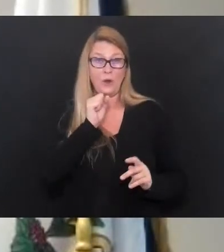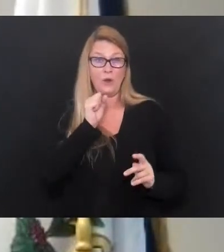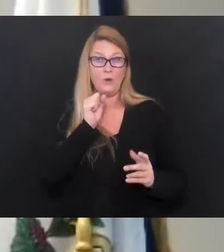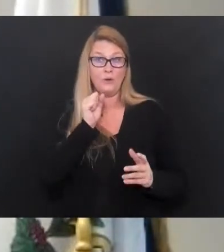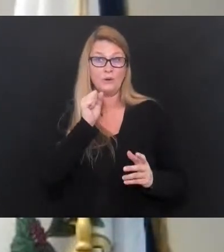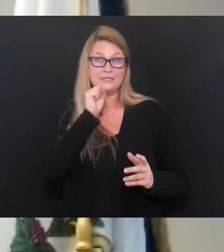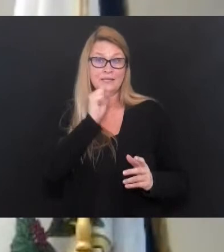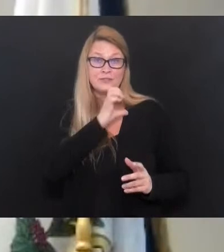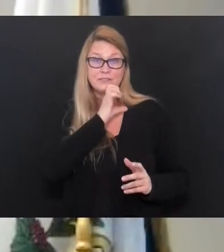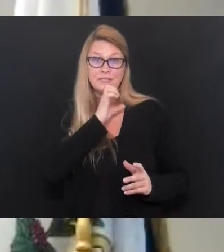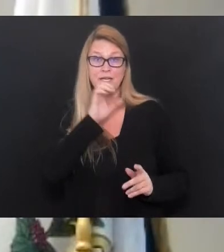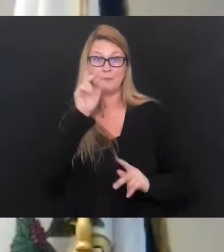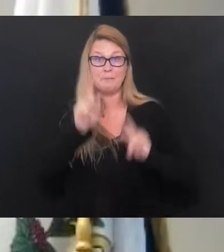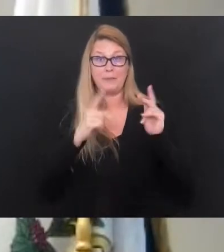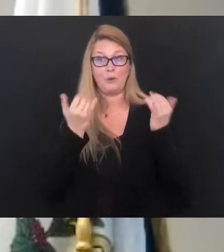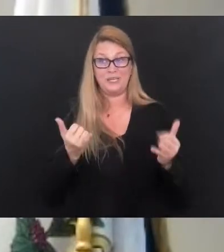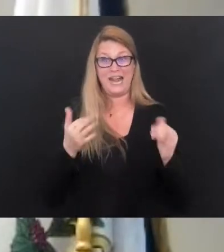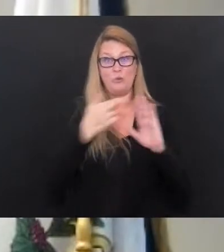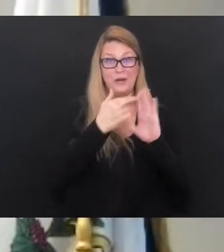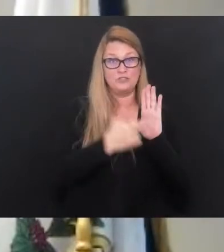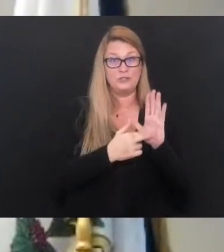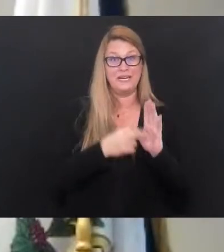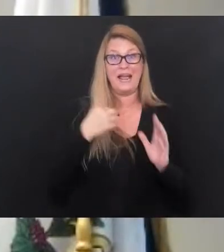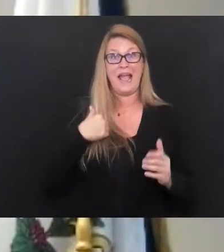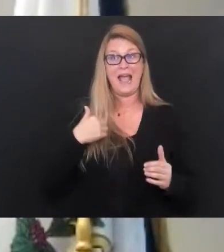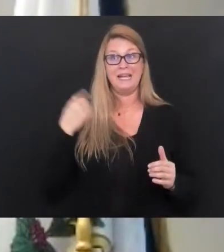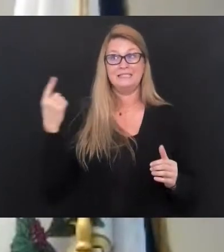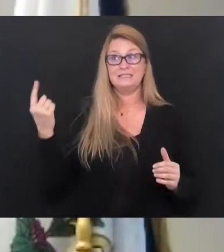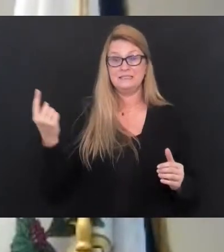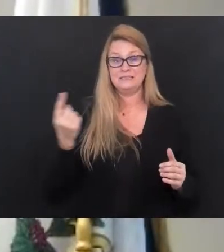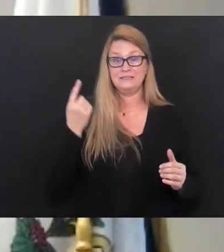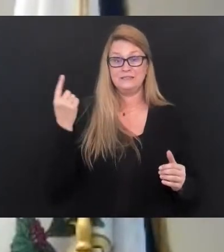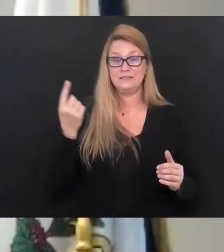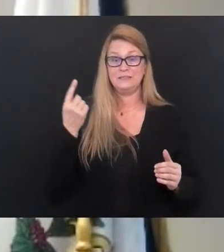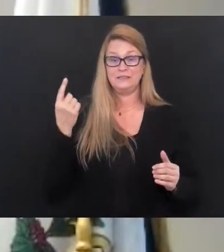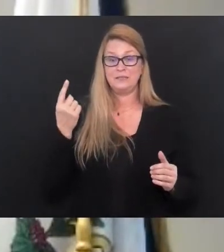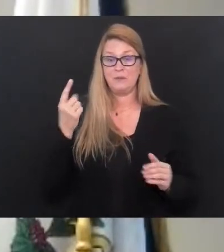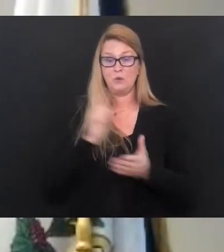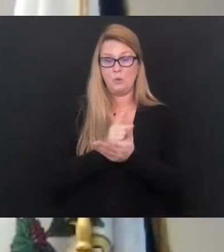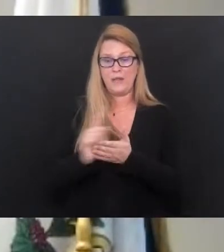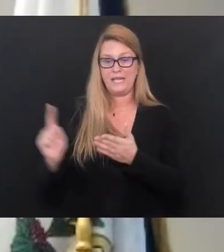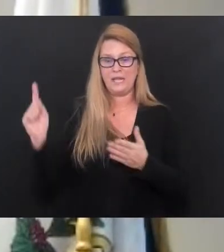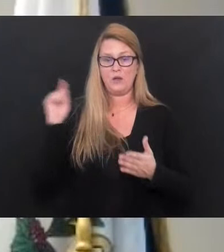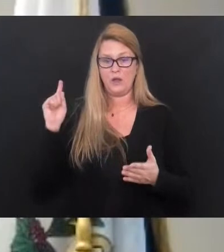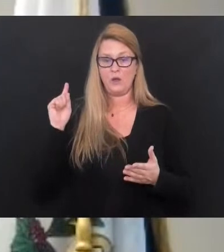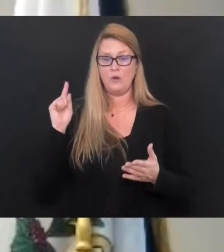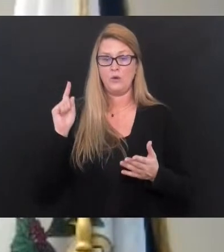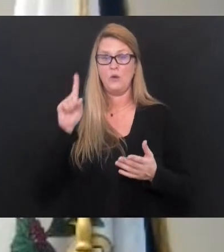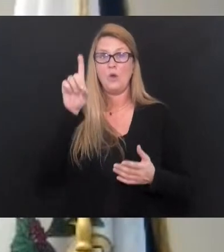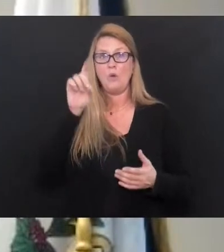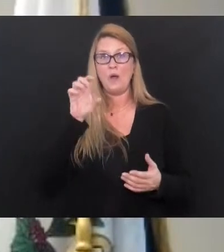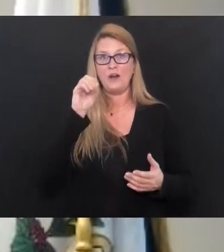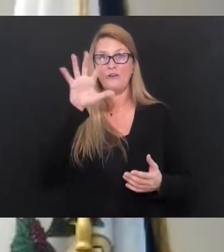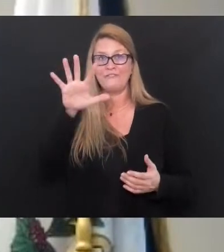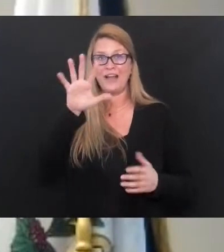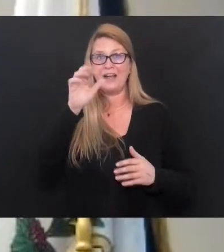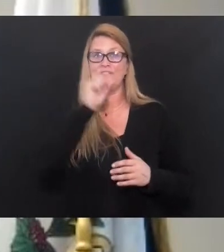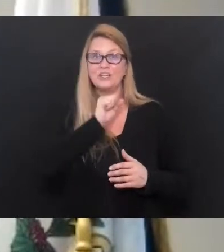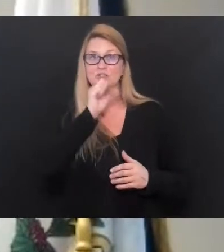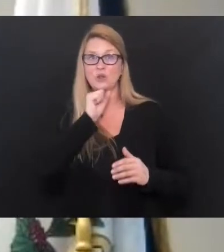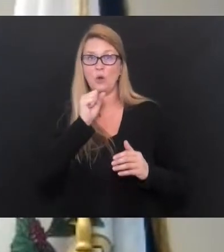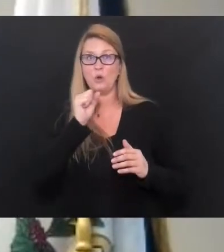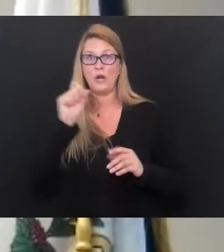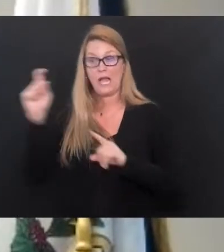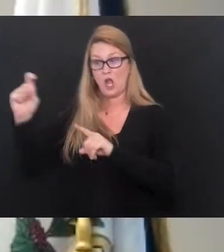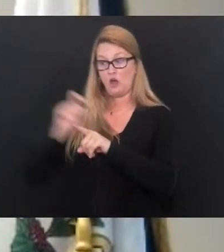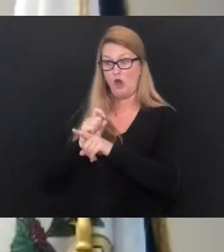just now registering. We actually had someone about a week and a half ago that was 105 years old and called